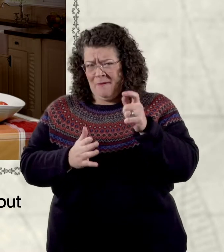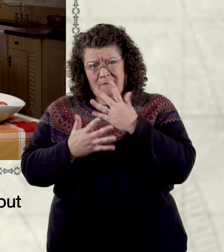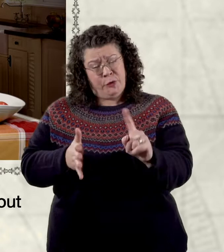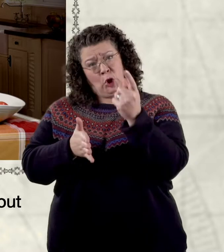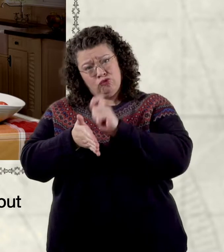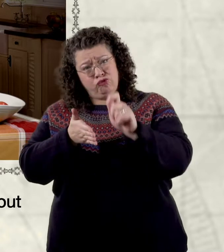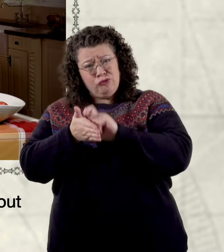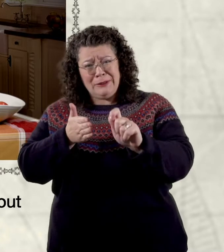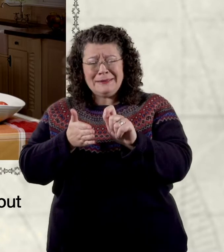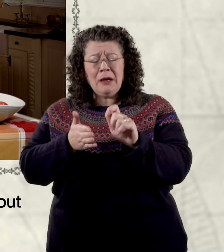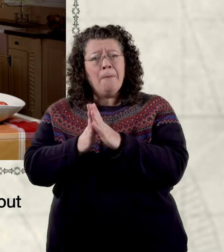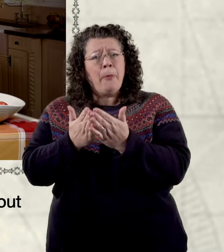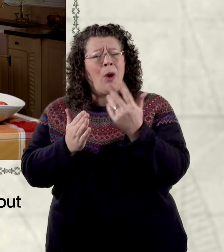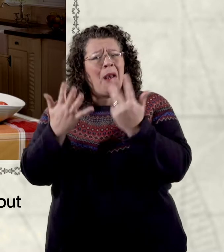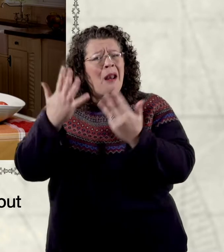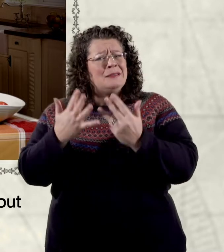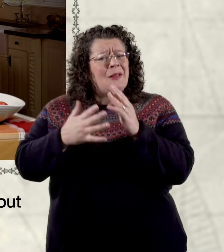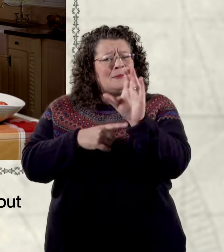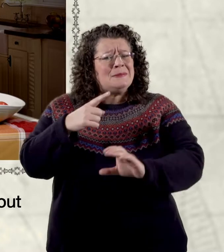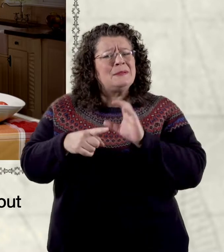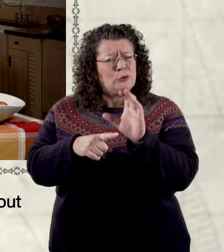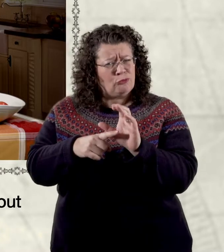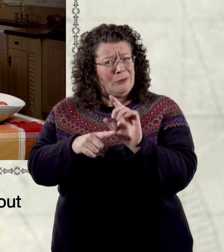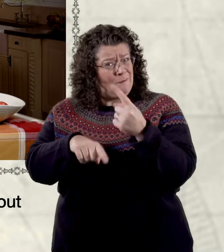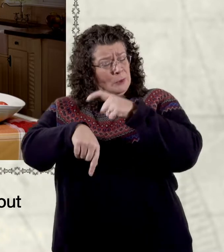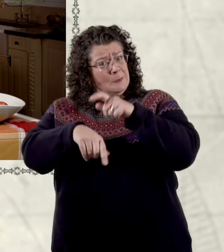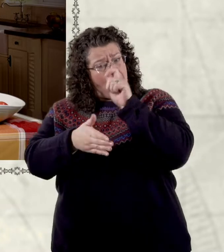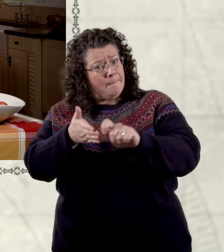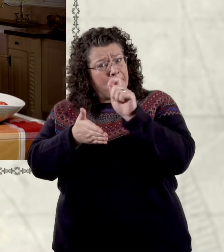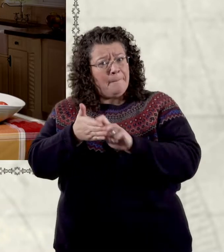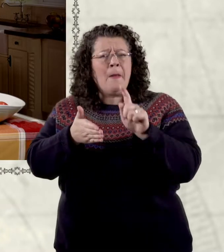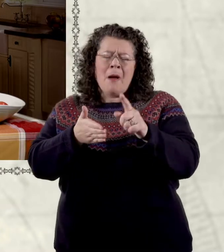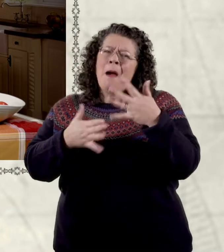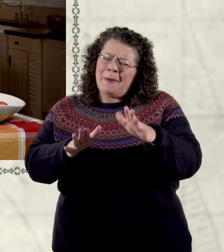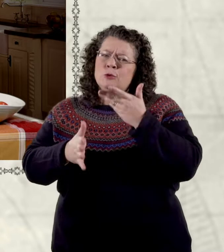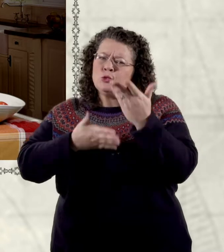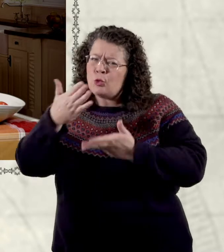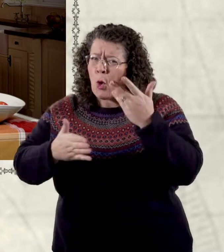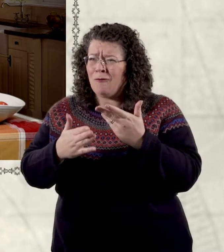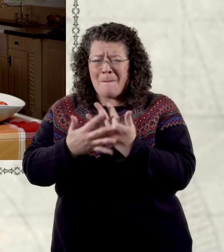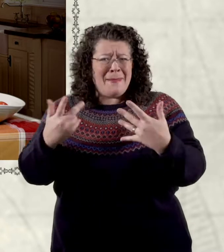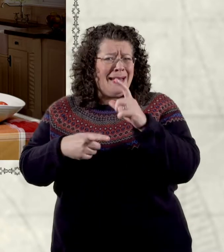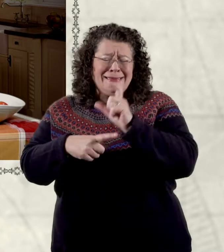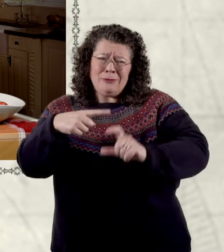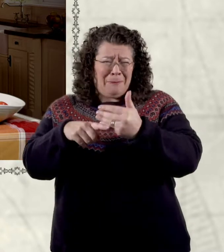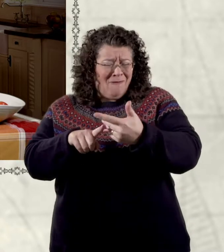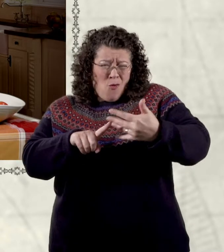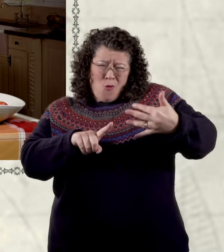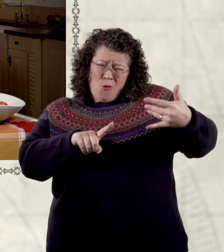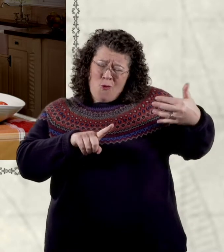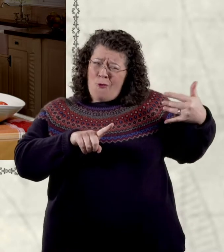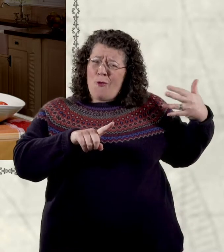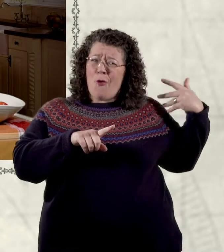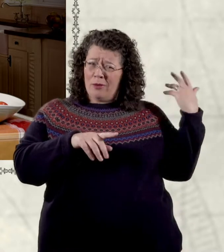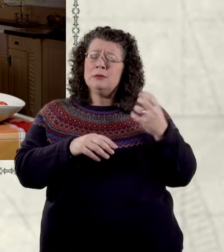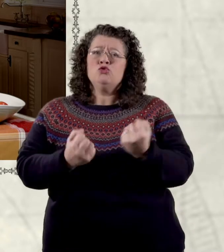was first written about in a book in the 19th century, there were stories of her for centuries before then,